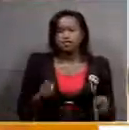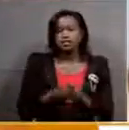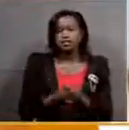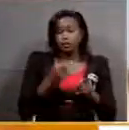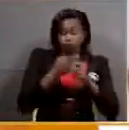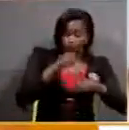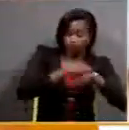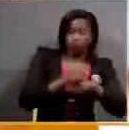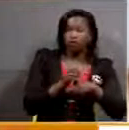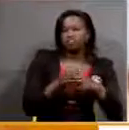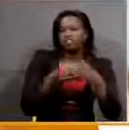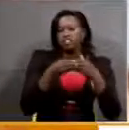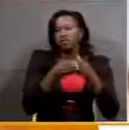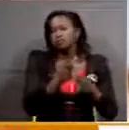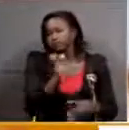education.